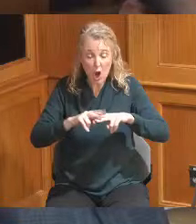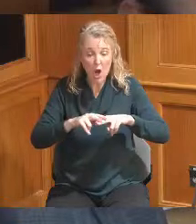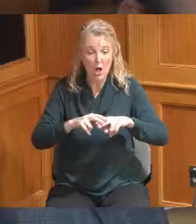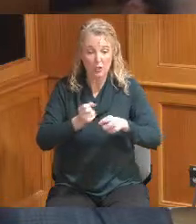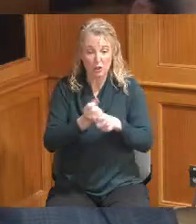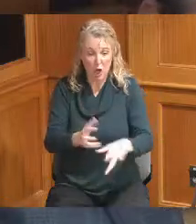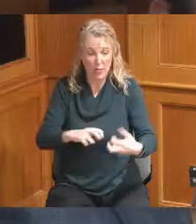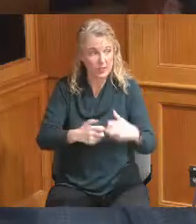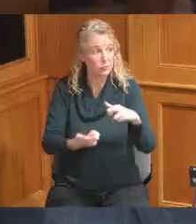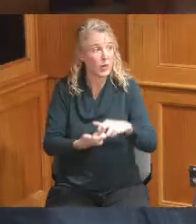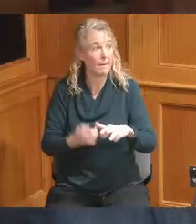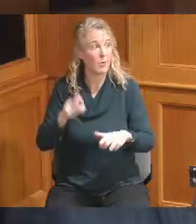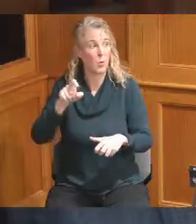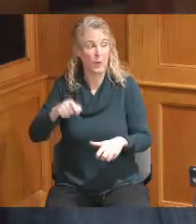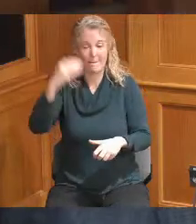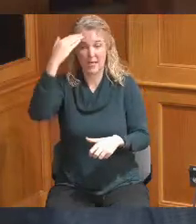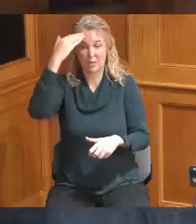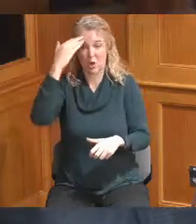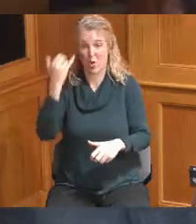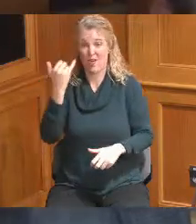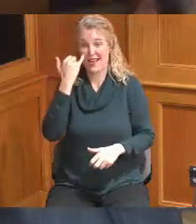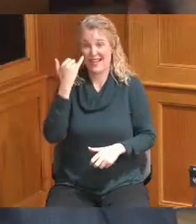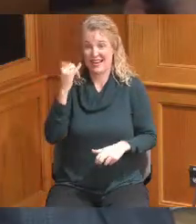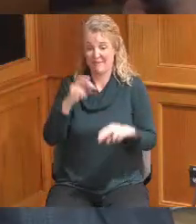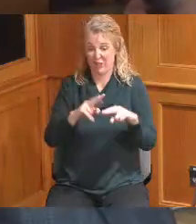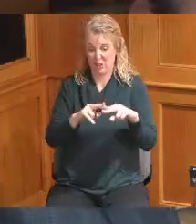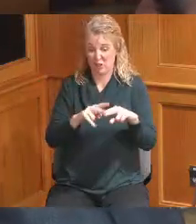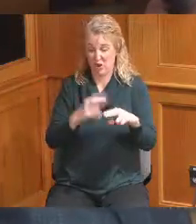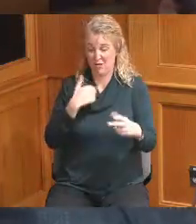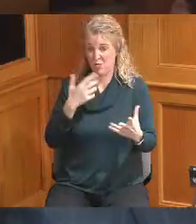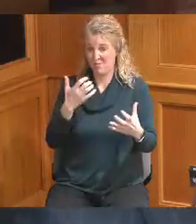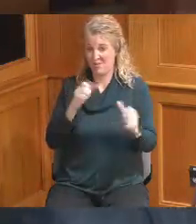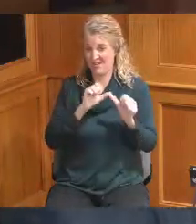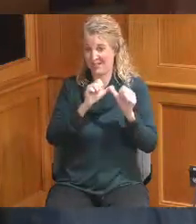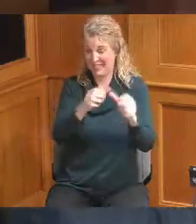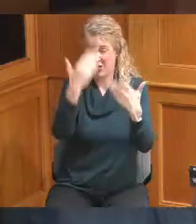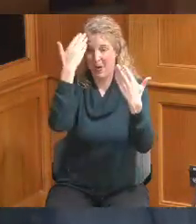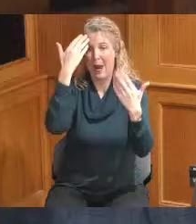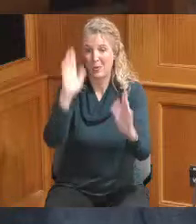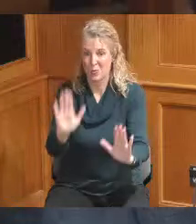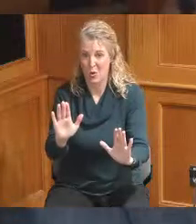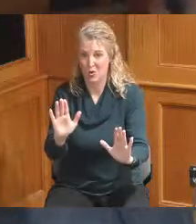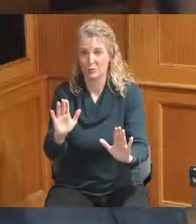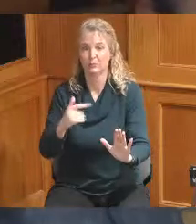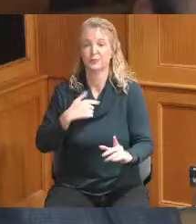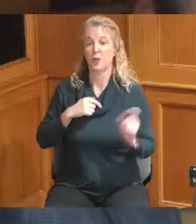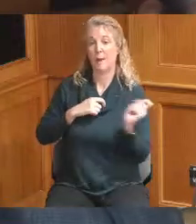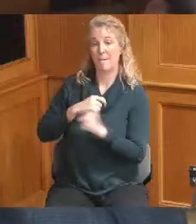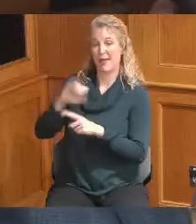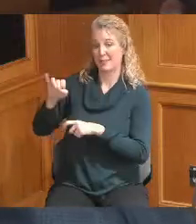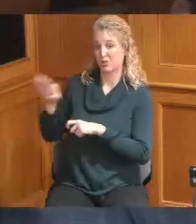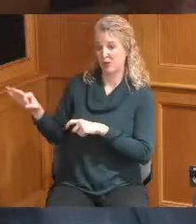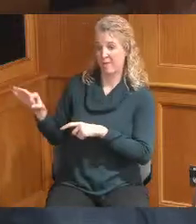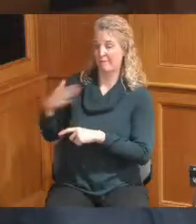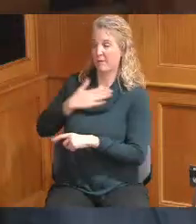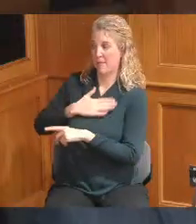up quicker? We need to know, and if it is that the salt we want to use? So I asked Mr. Aludo to try to